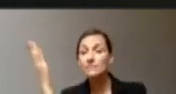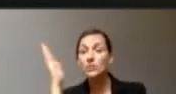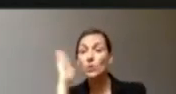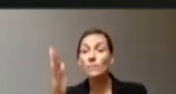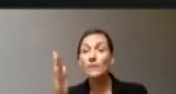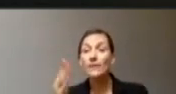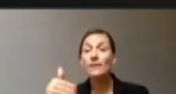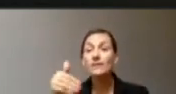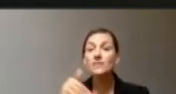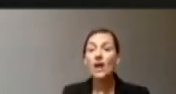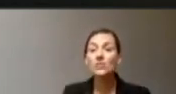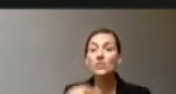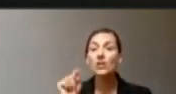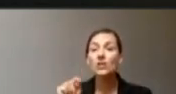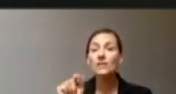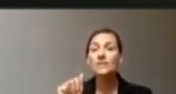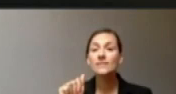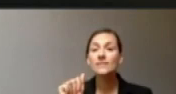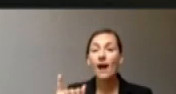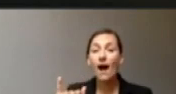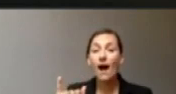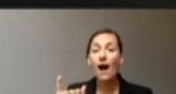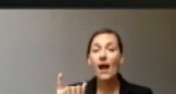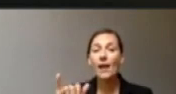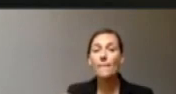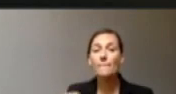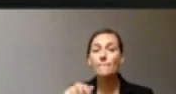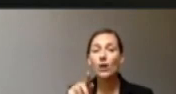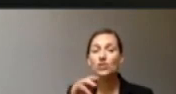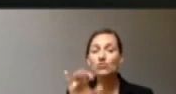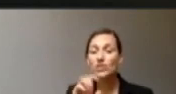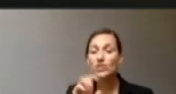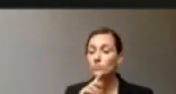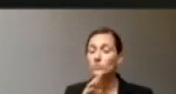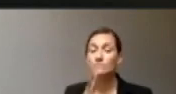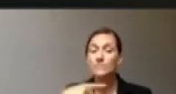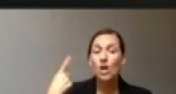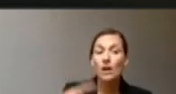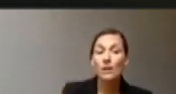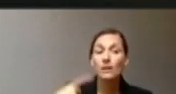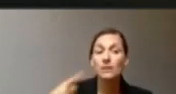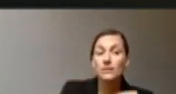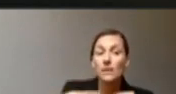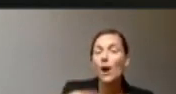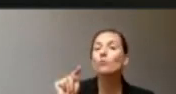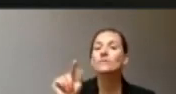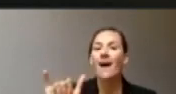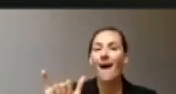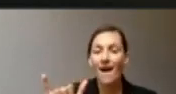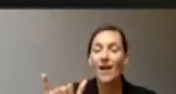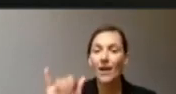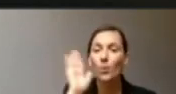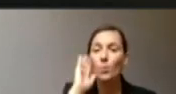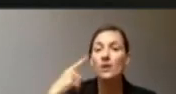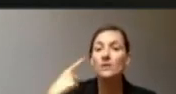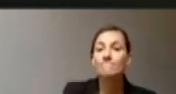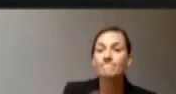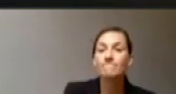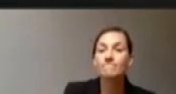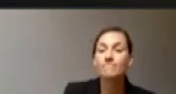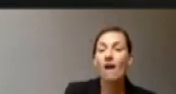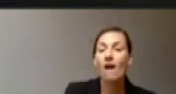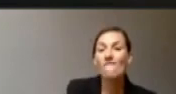Dr. Ty Partridge, and Ty will be talking about the impact of COVID-19 on vulnerable